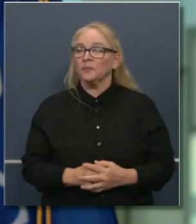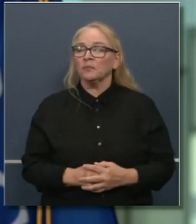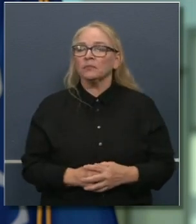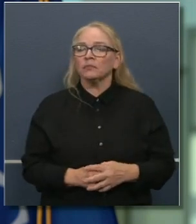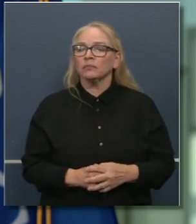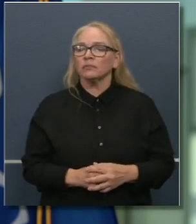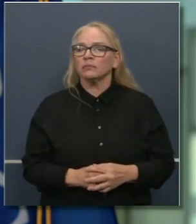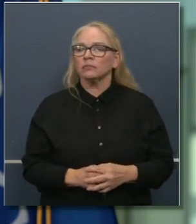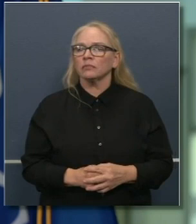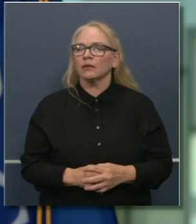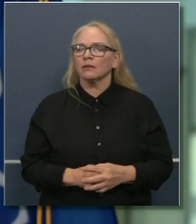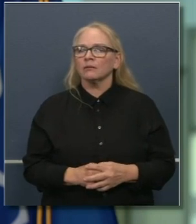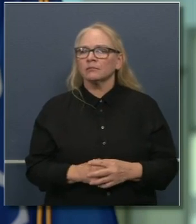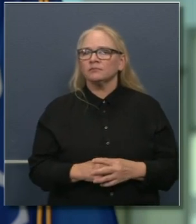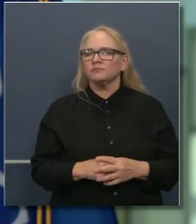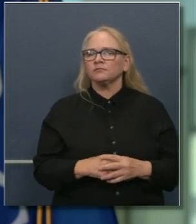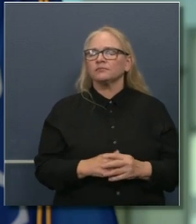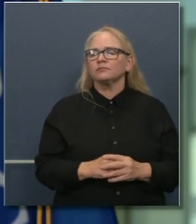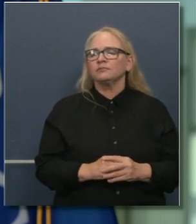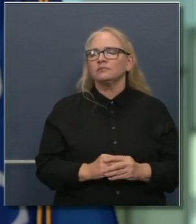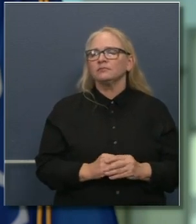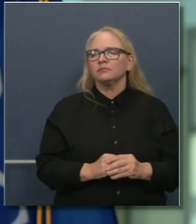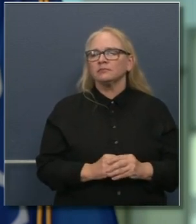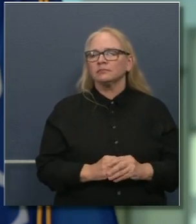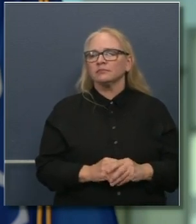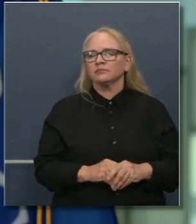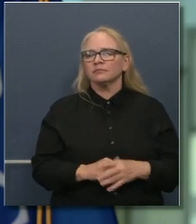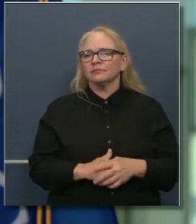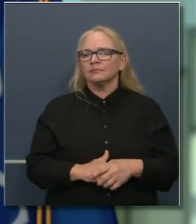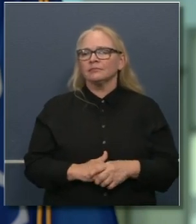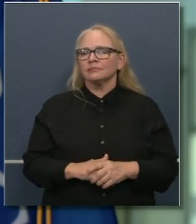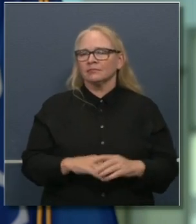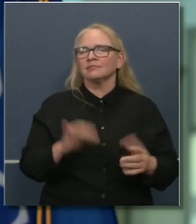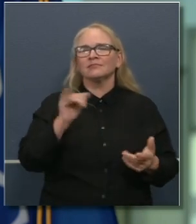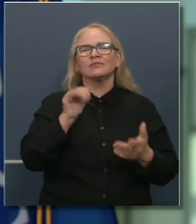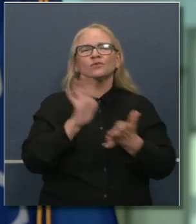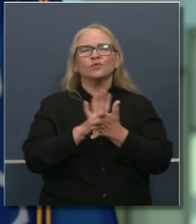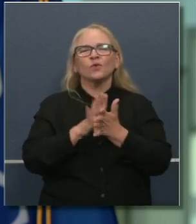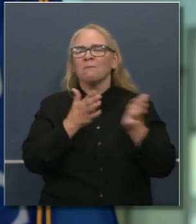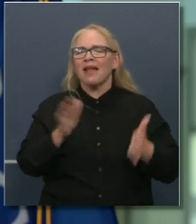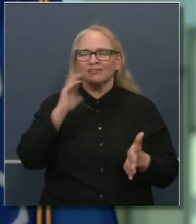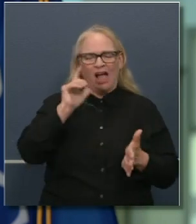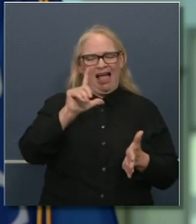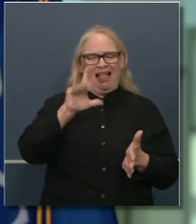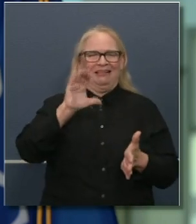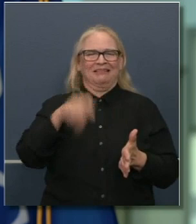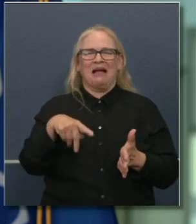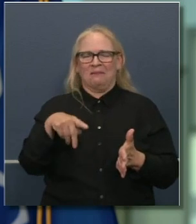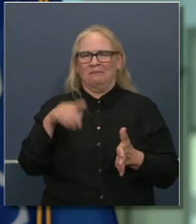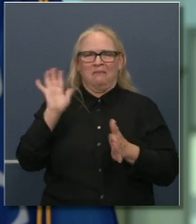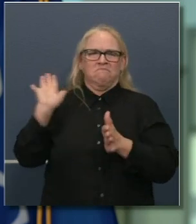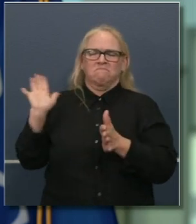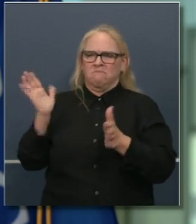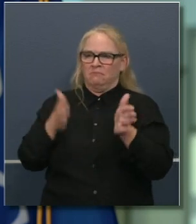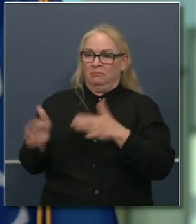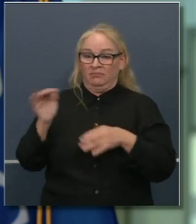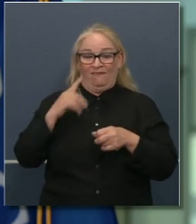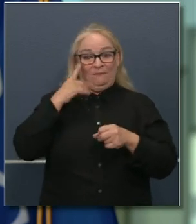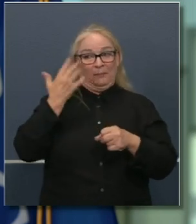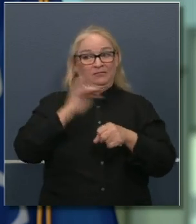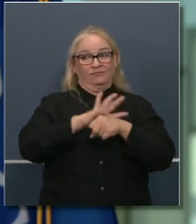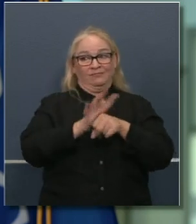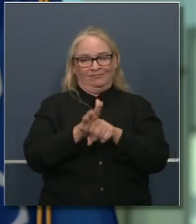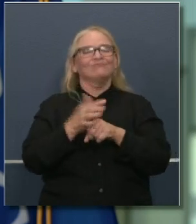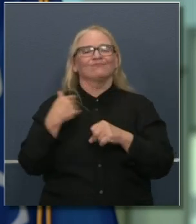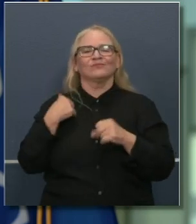plans. We are now adopting those in a COVID-19 environment to consider the spread